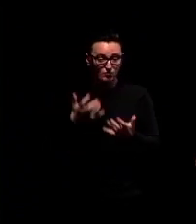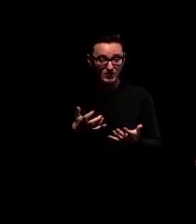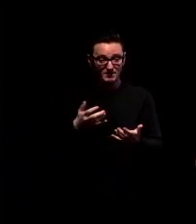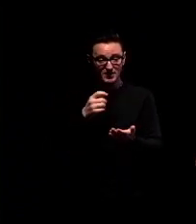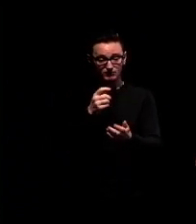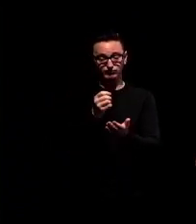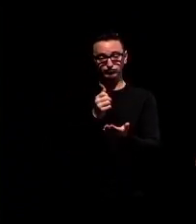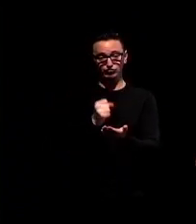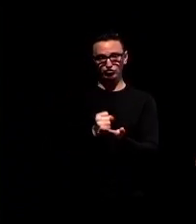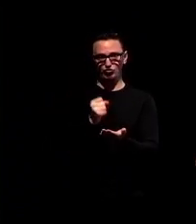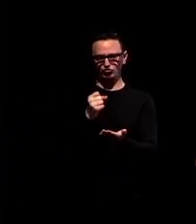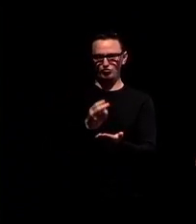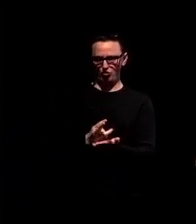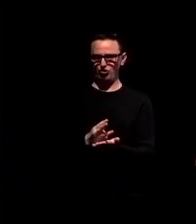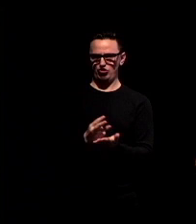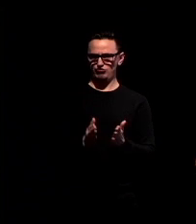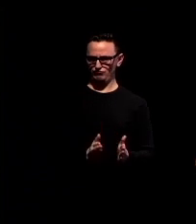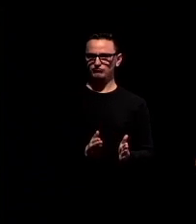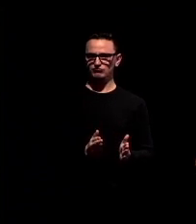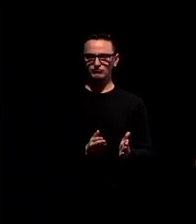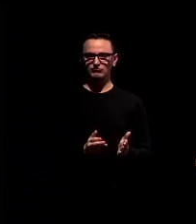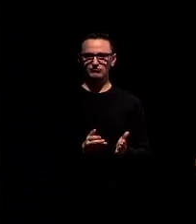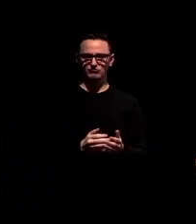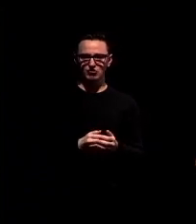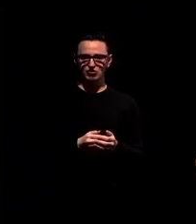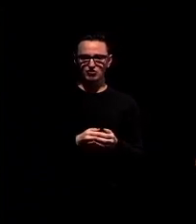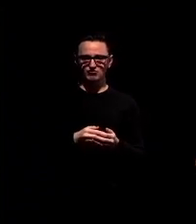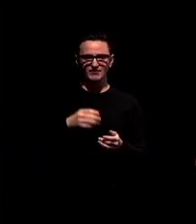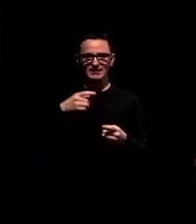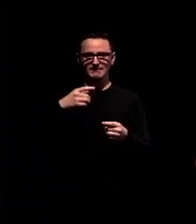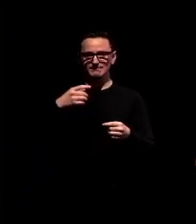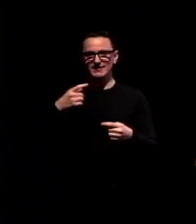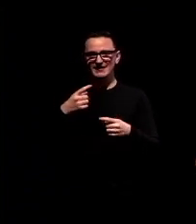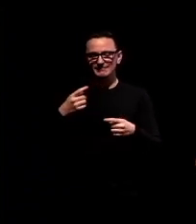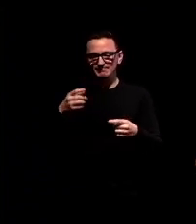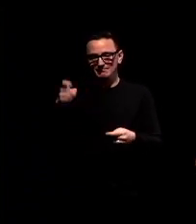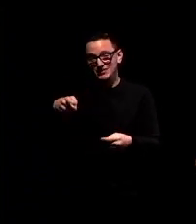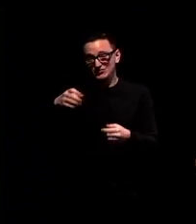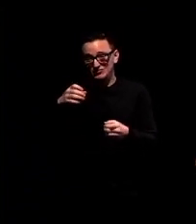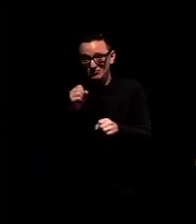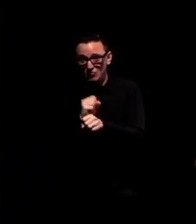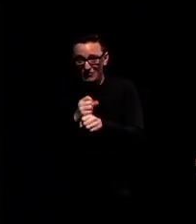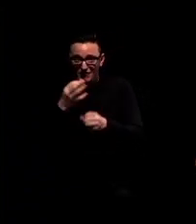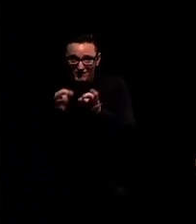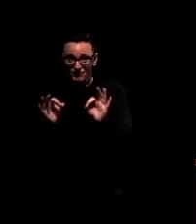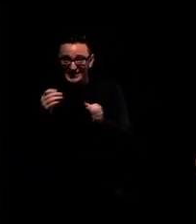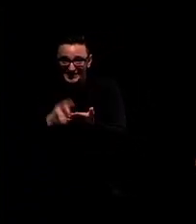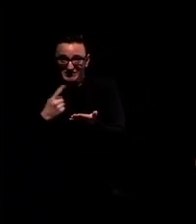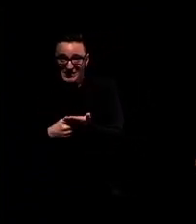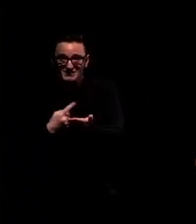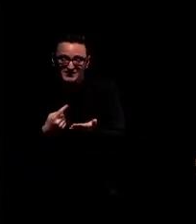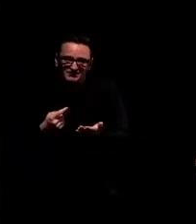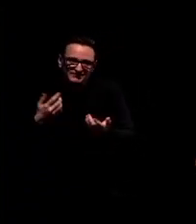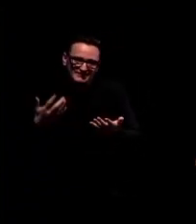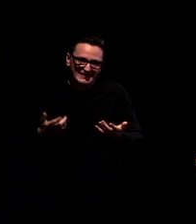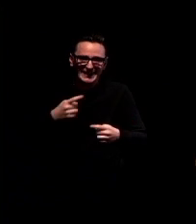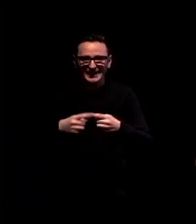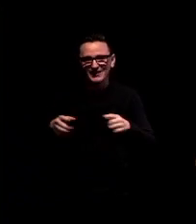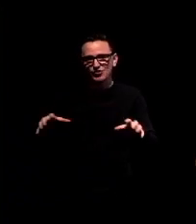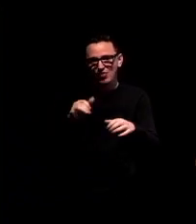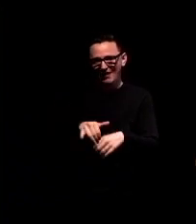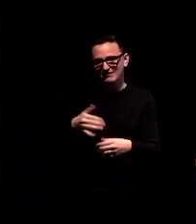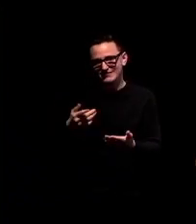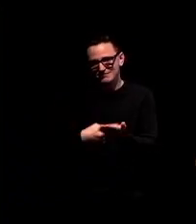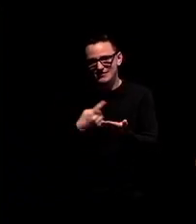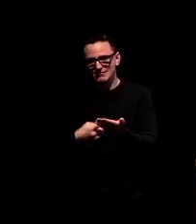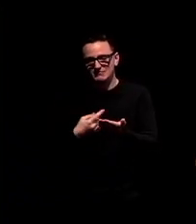during your internship and practicum, and not everybody can afford to do that. finding and paying for someone to provide your